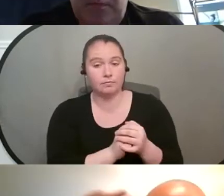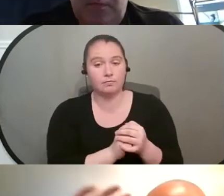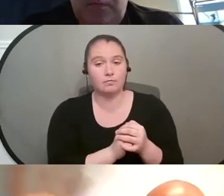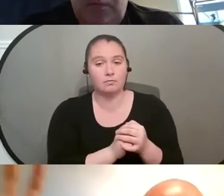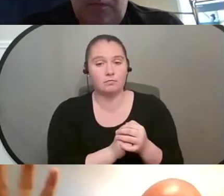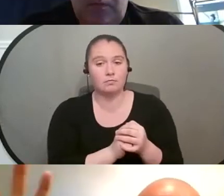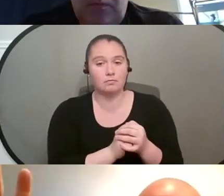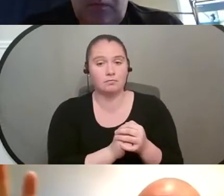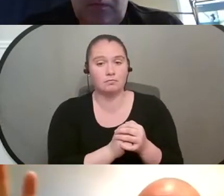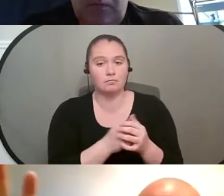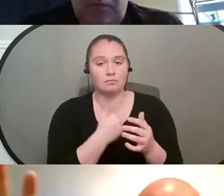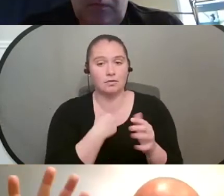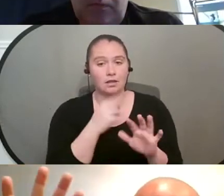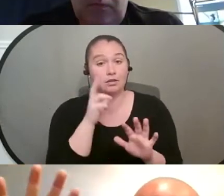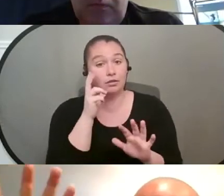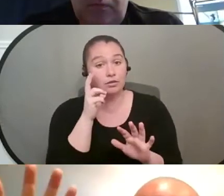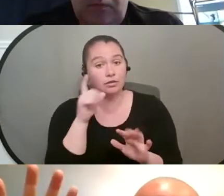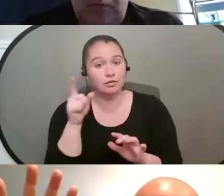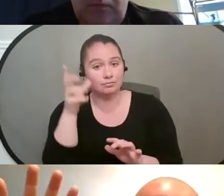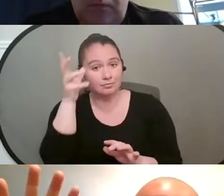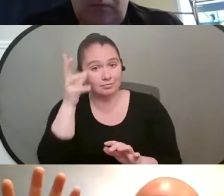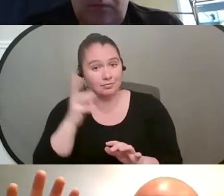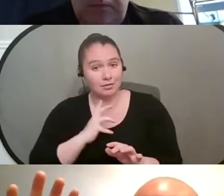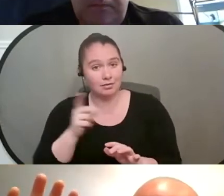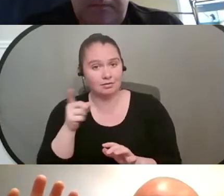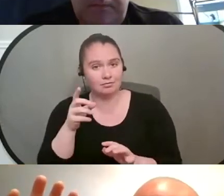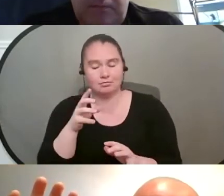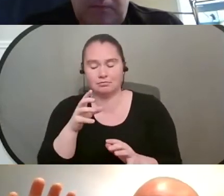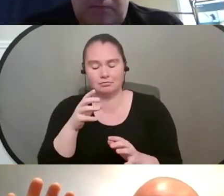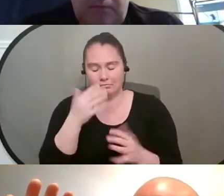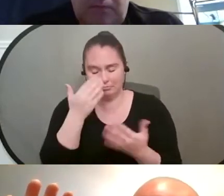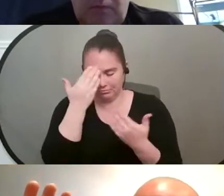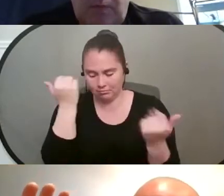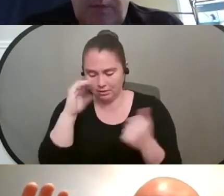I heard the gentleman earlier, can't recall his name, talking about